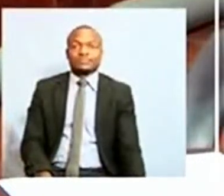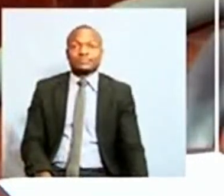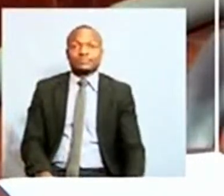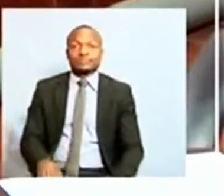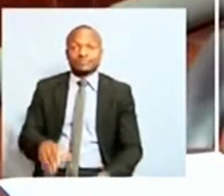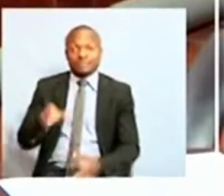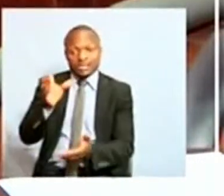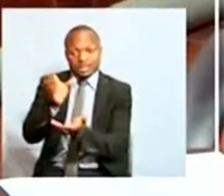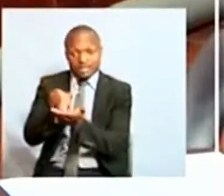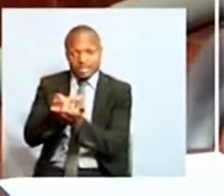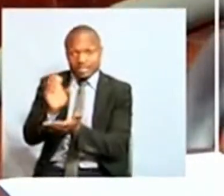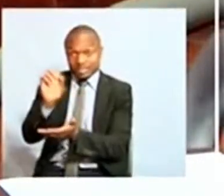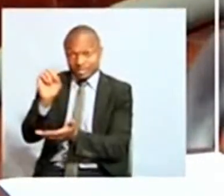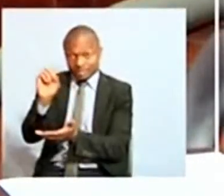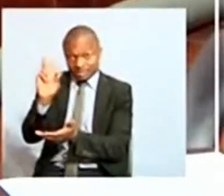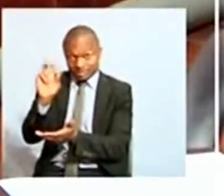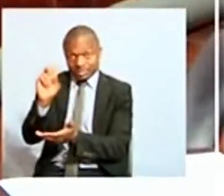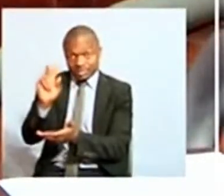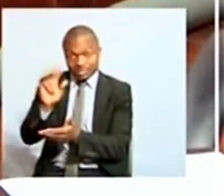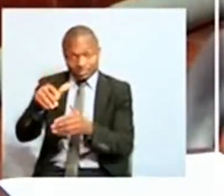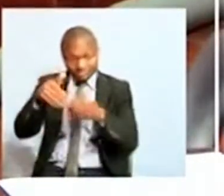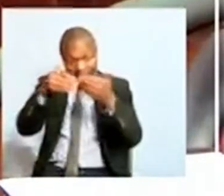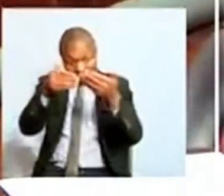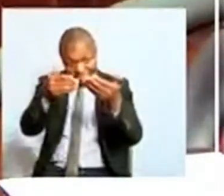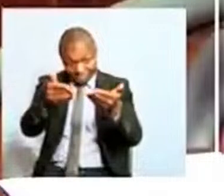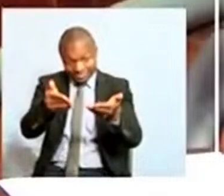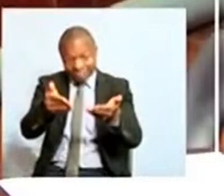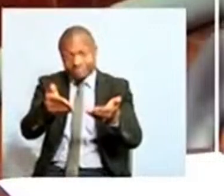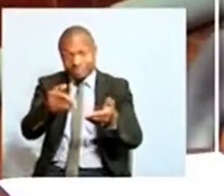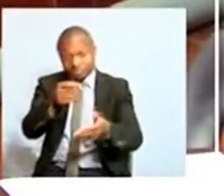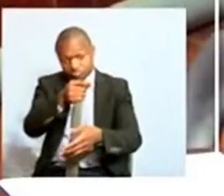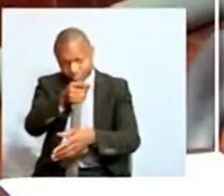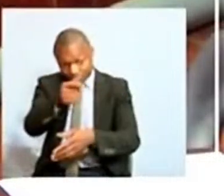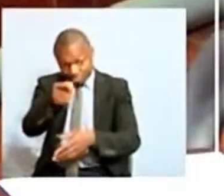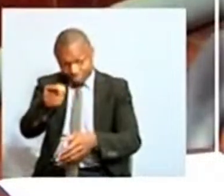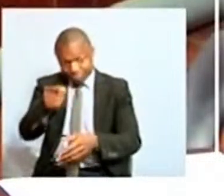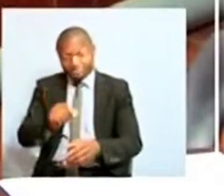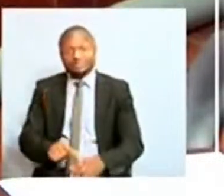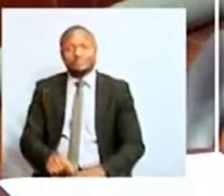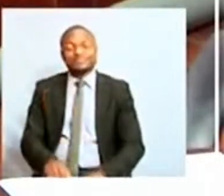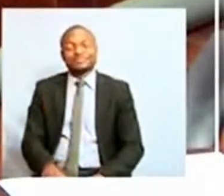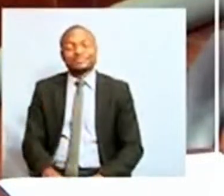Cap 12 is applied and extended to you